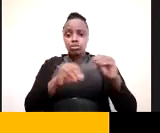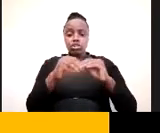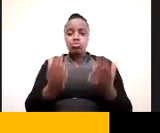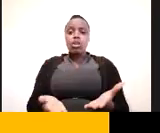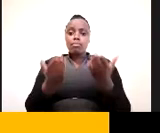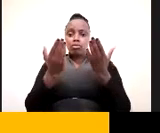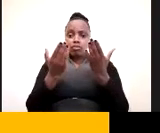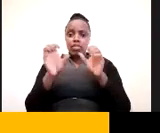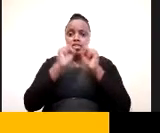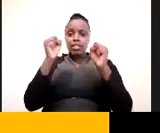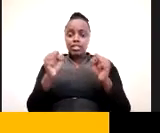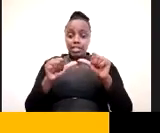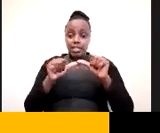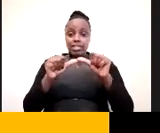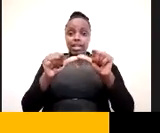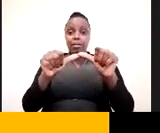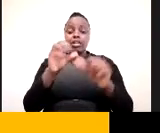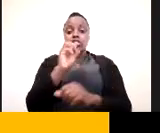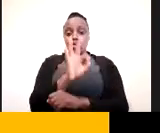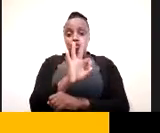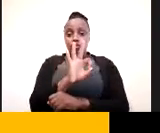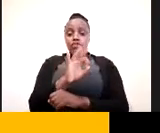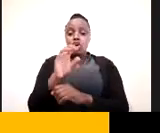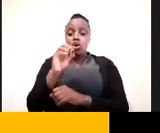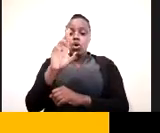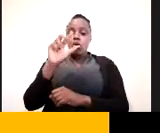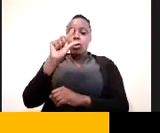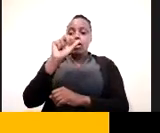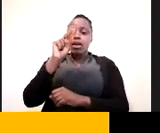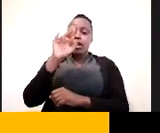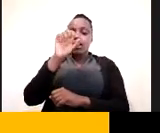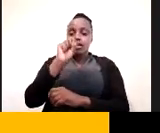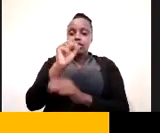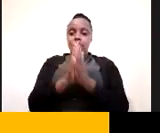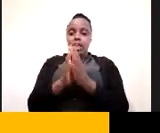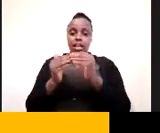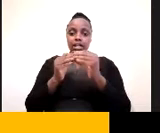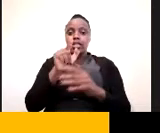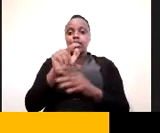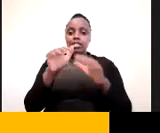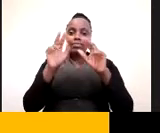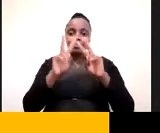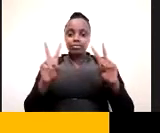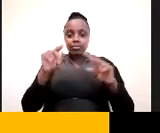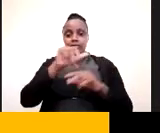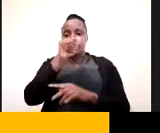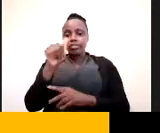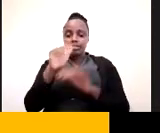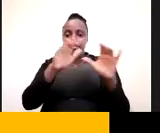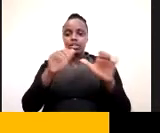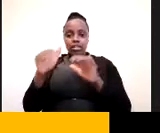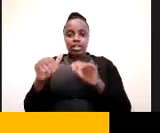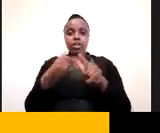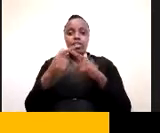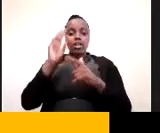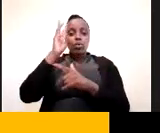the sustainability of organics and leading the sustainability of other agricultures. In this way, we will